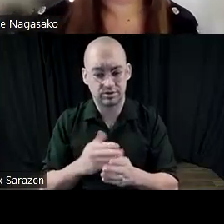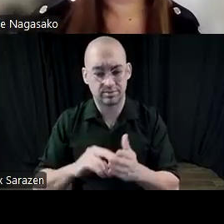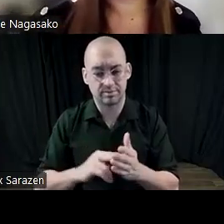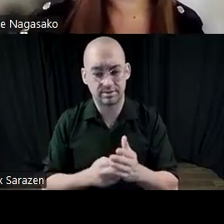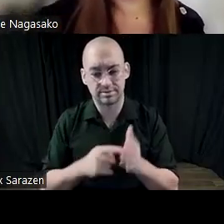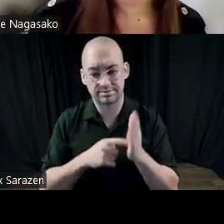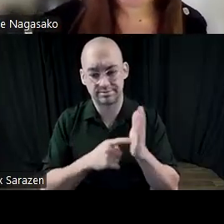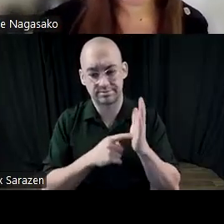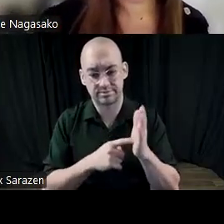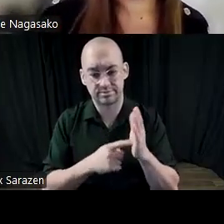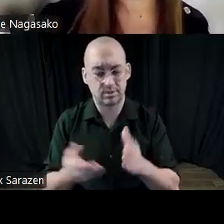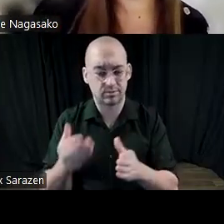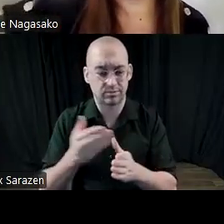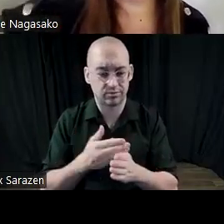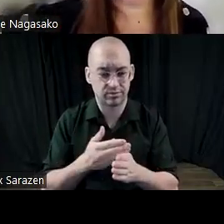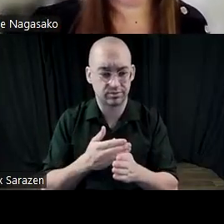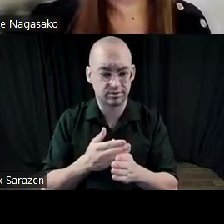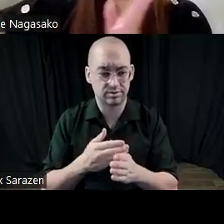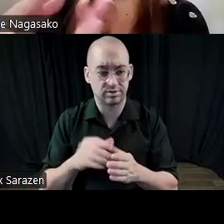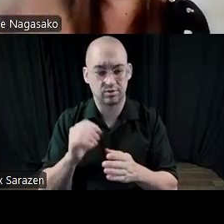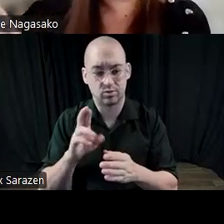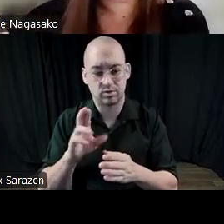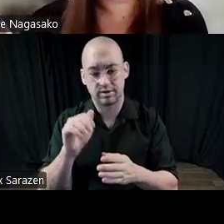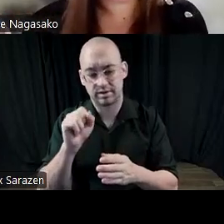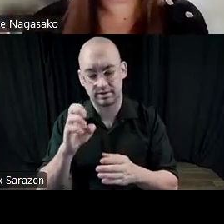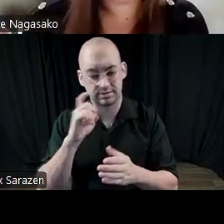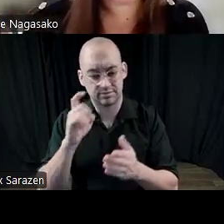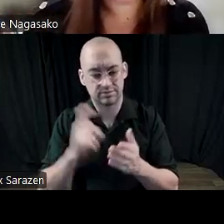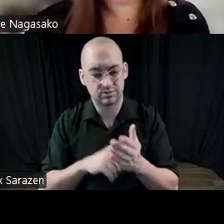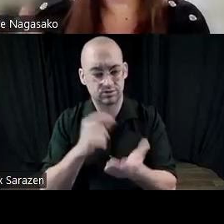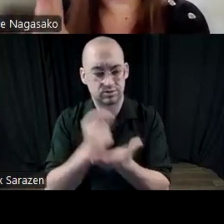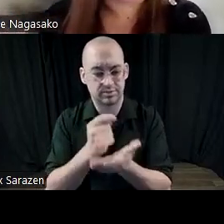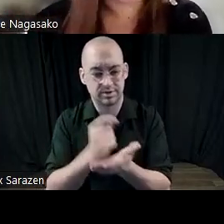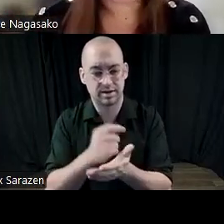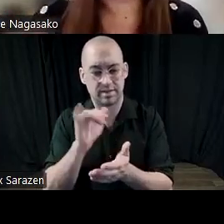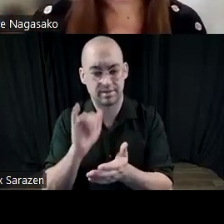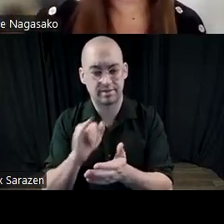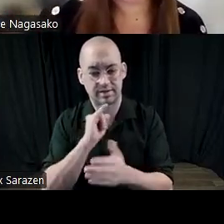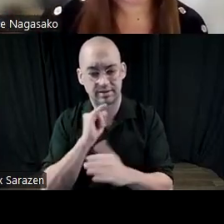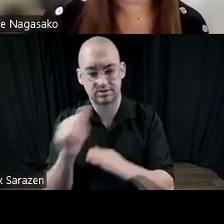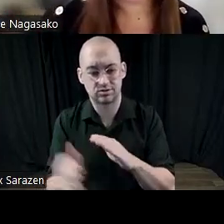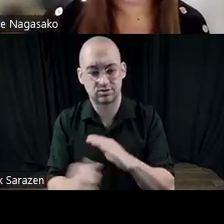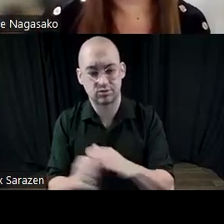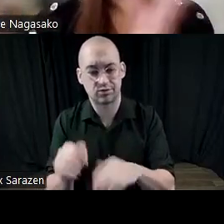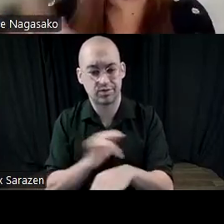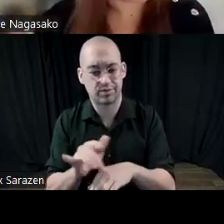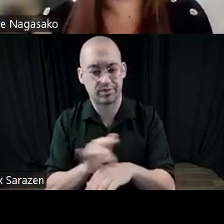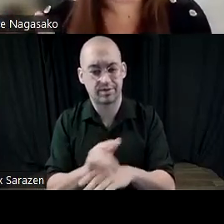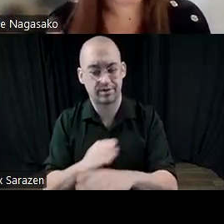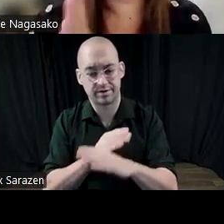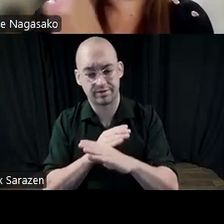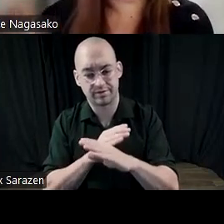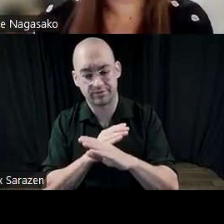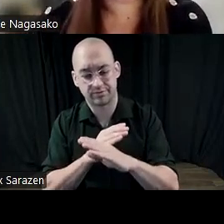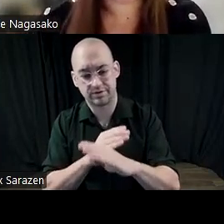indicated prevention or case identification and treatment. So those activities under early intervention aren't part of the prevention funding. Those would